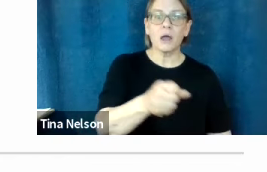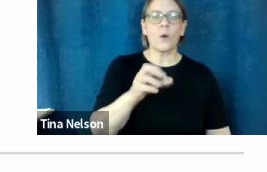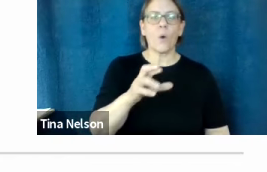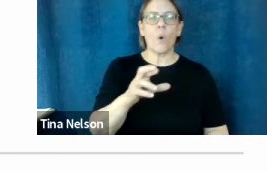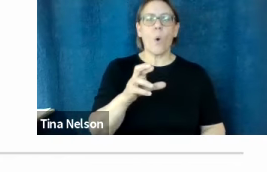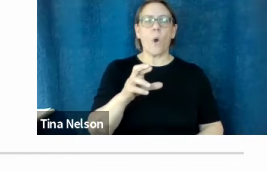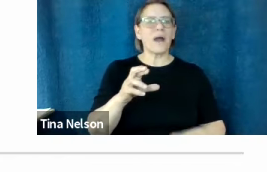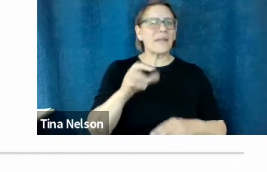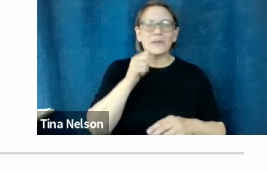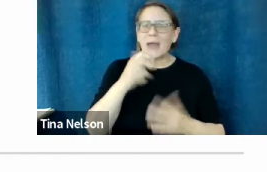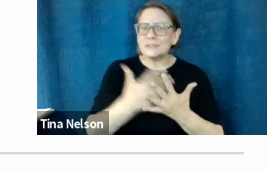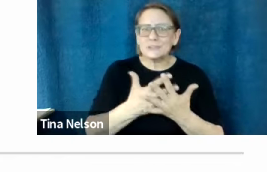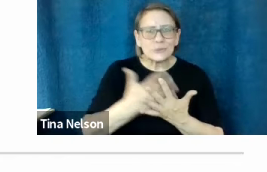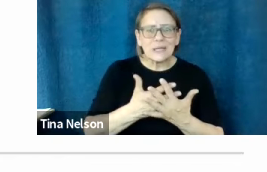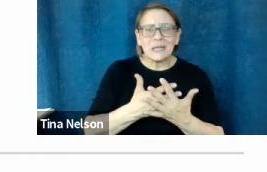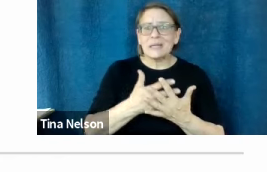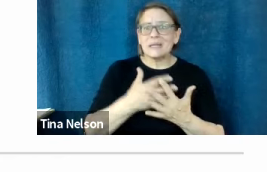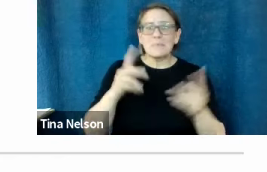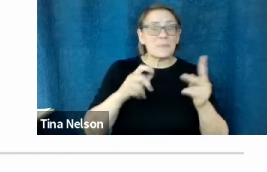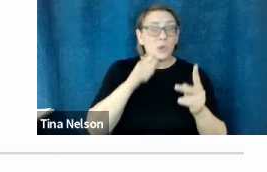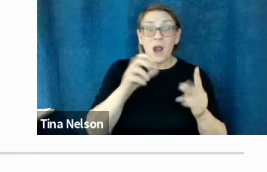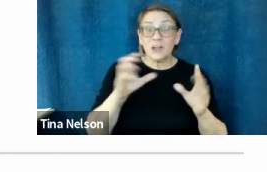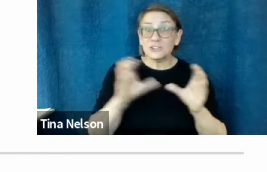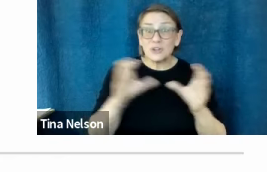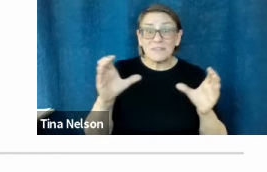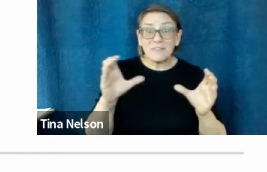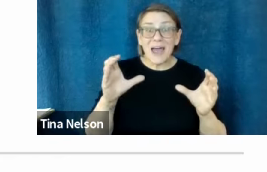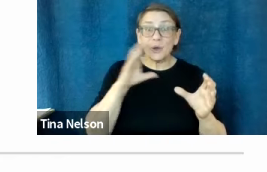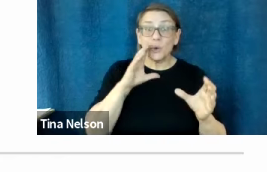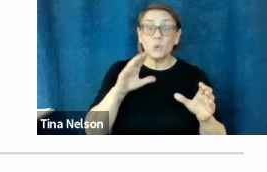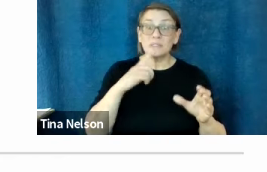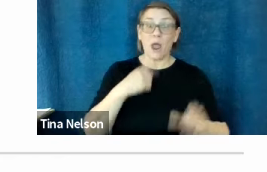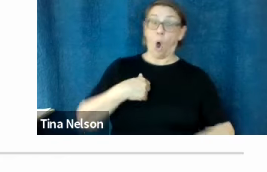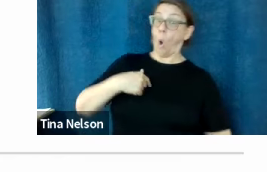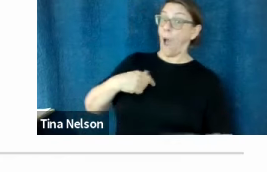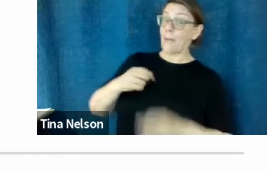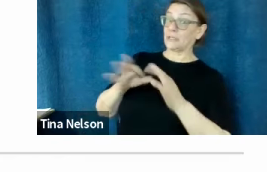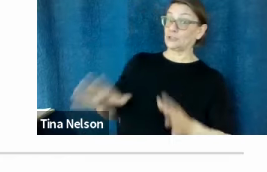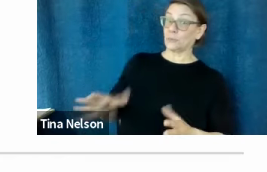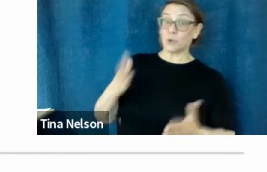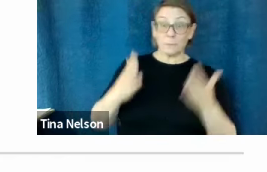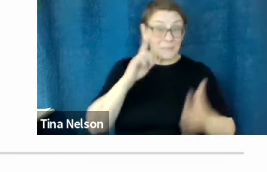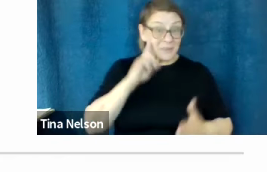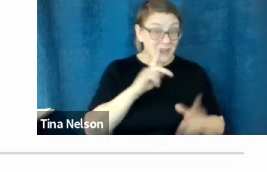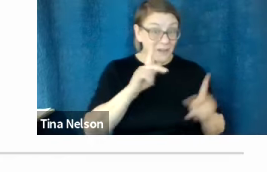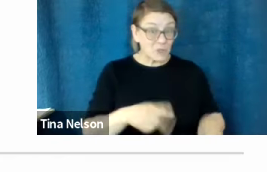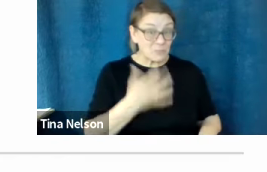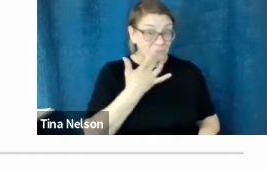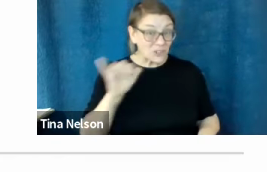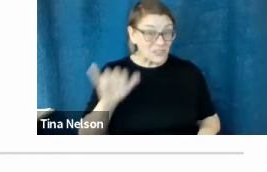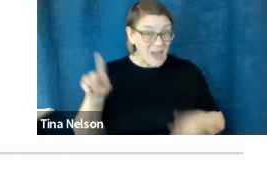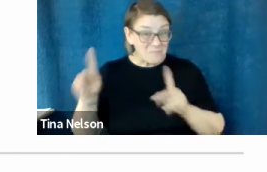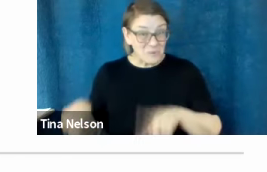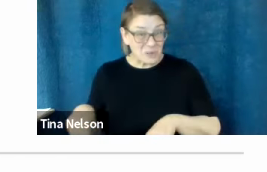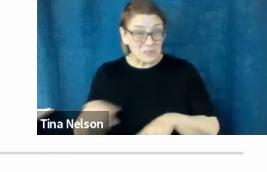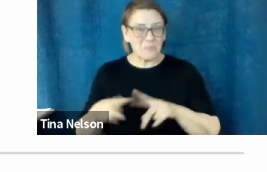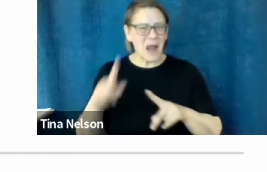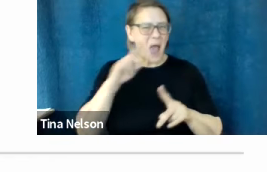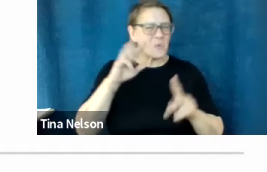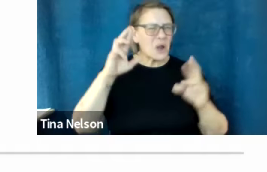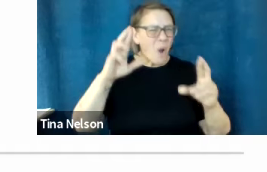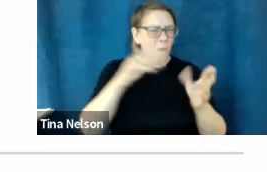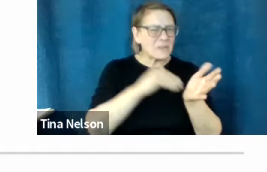screen or certified people putting themselves forth as interpreters. deaf person may prefer them, but I would think the medical provider would want the